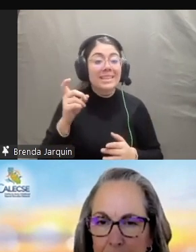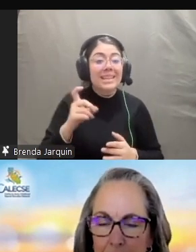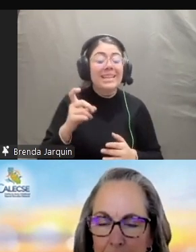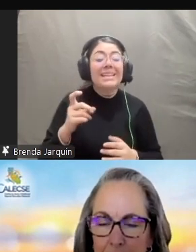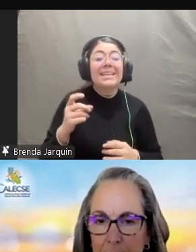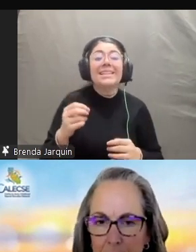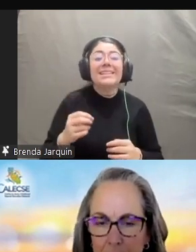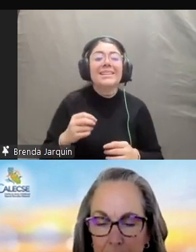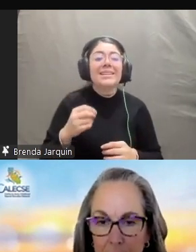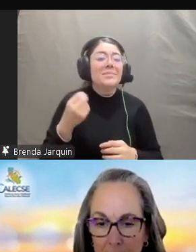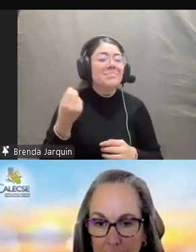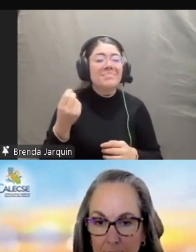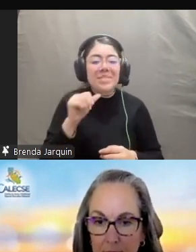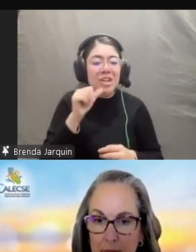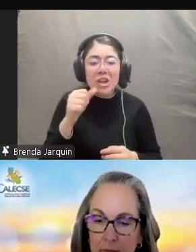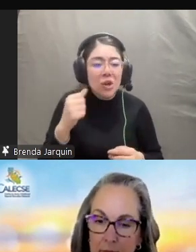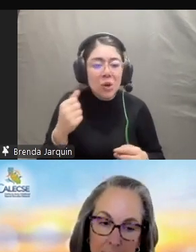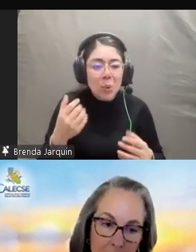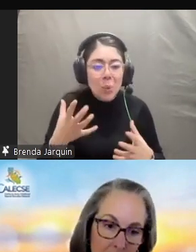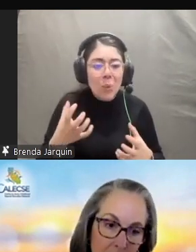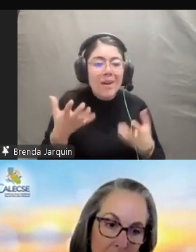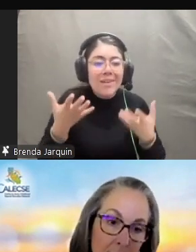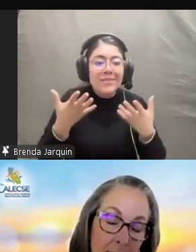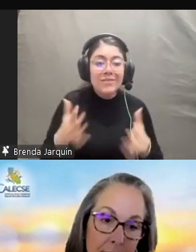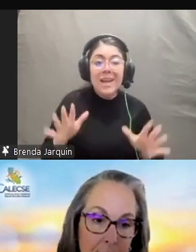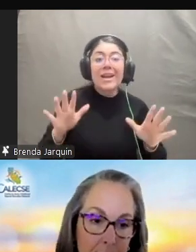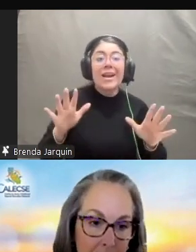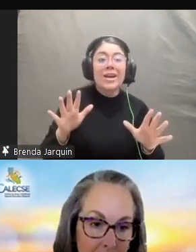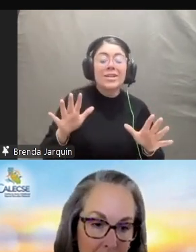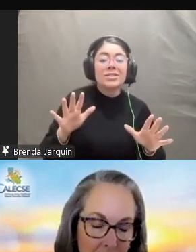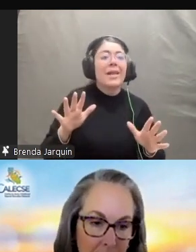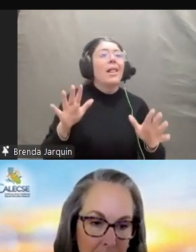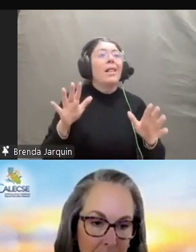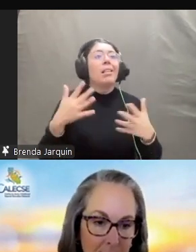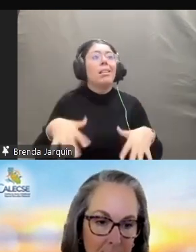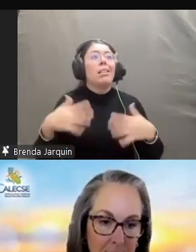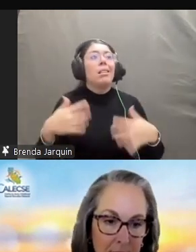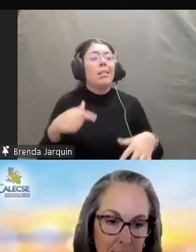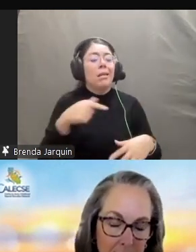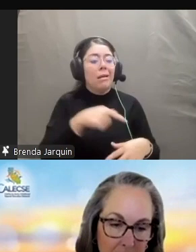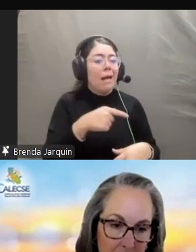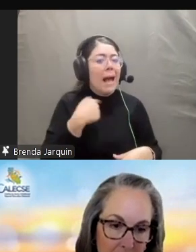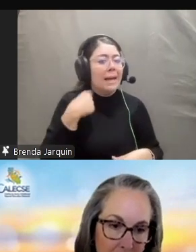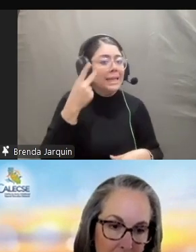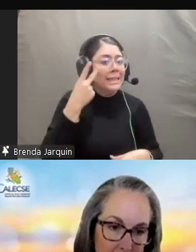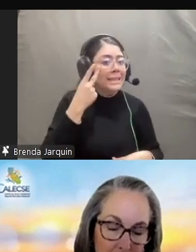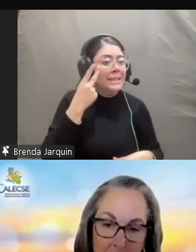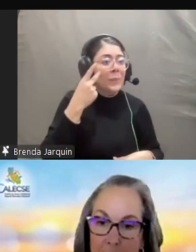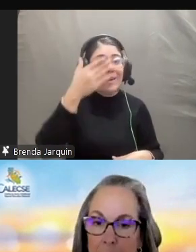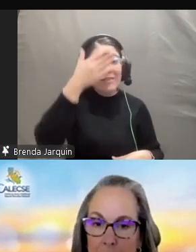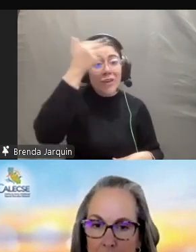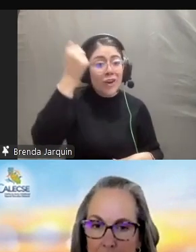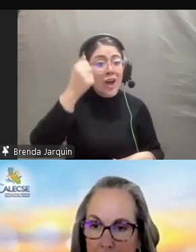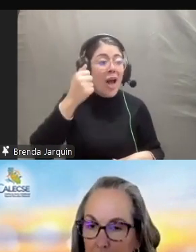get your interagency agreement finalized, and then you're like, oops, I think we missed something. So save yourself